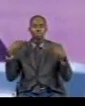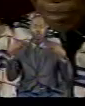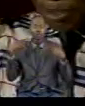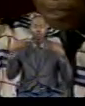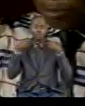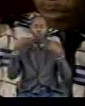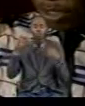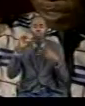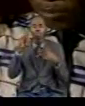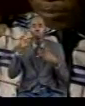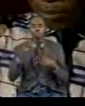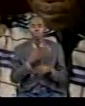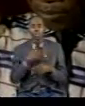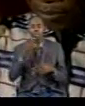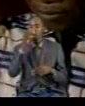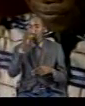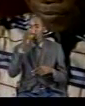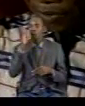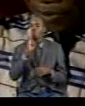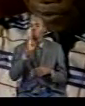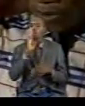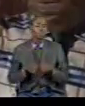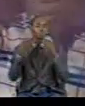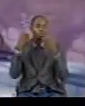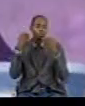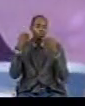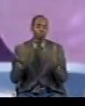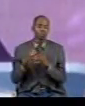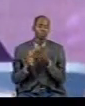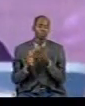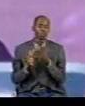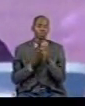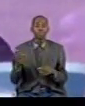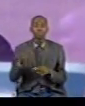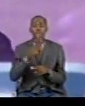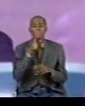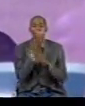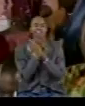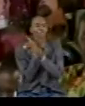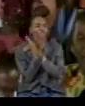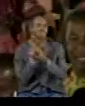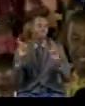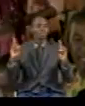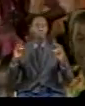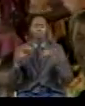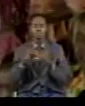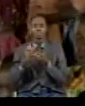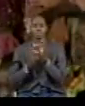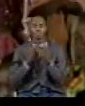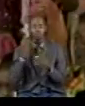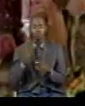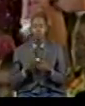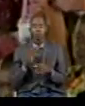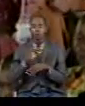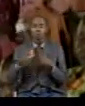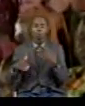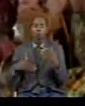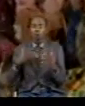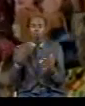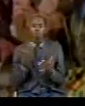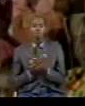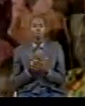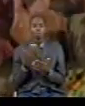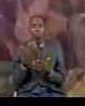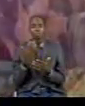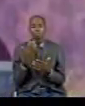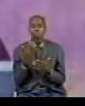now. Amen. You are delivered in Jesus' name. Amen. All the internal parts, the kidneys,